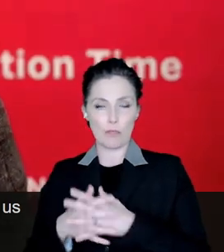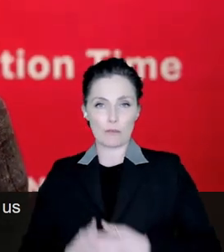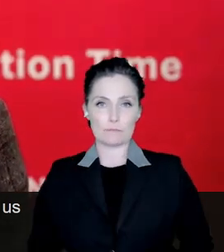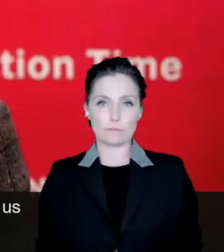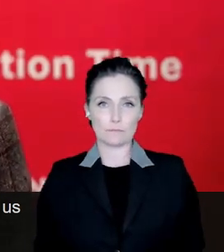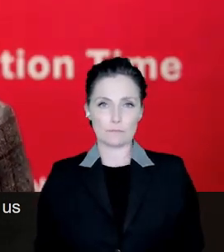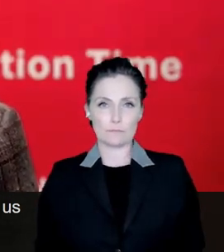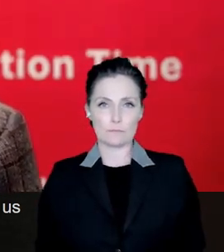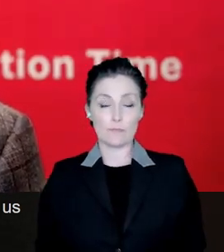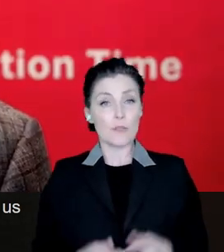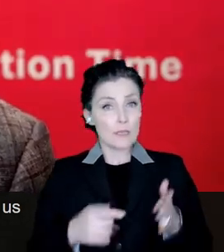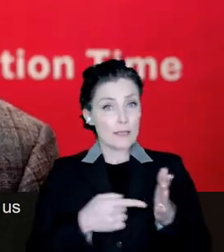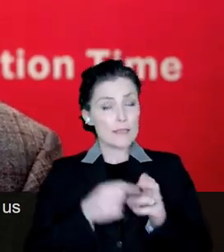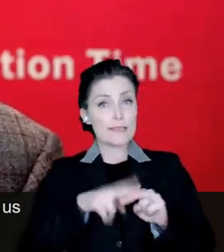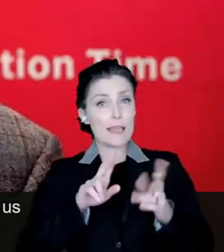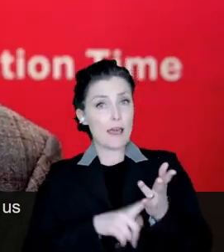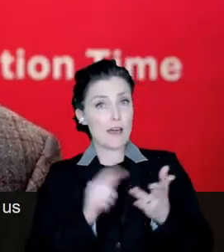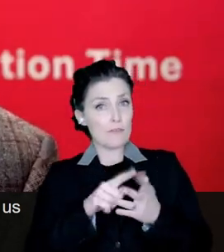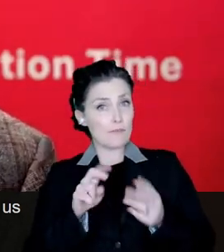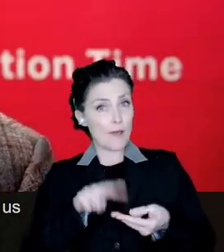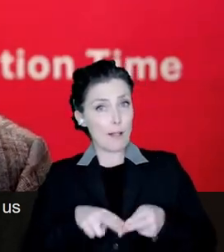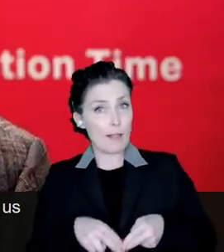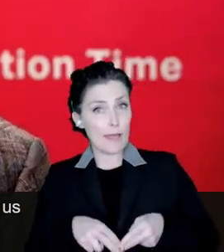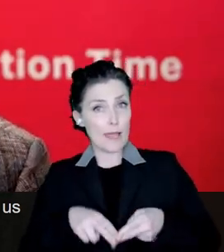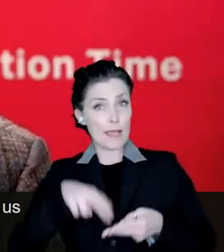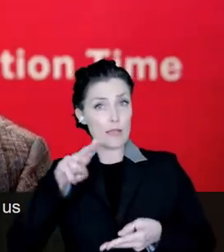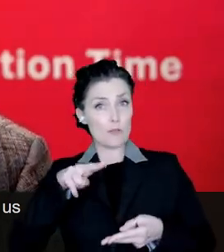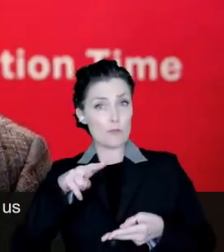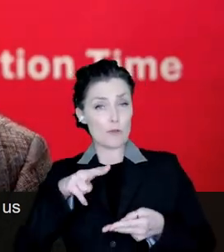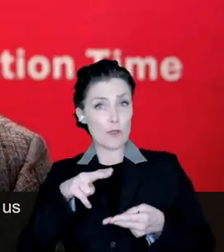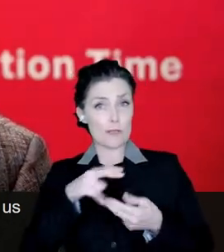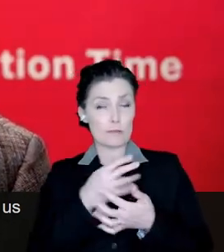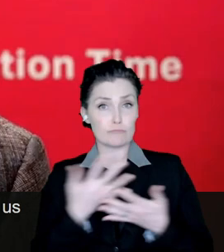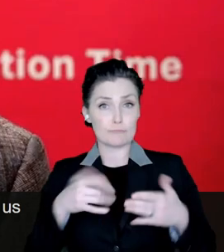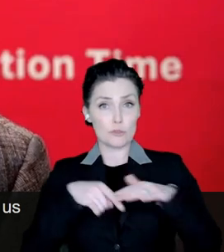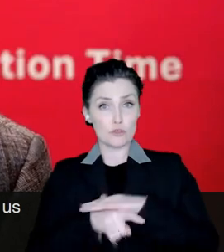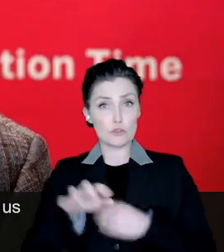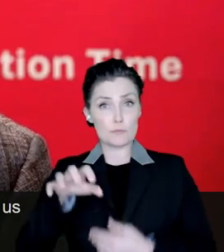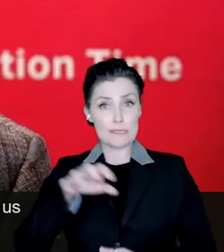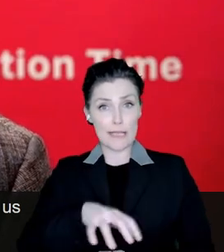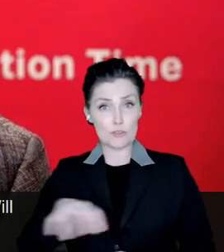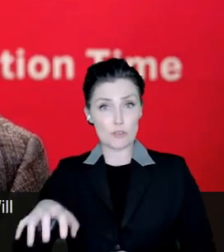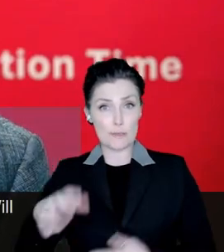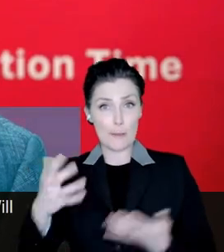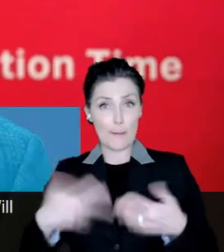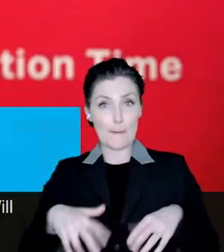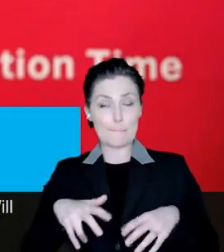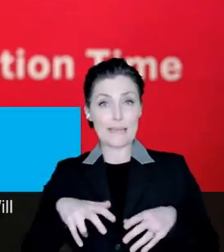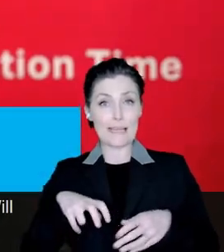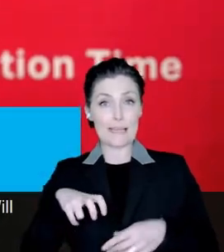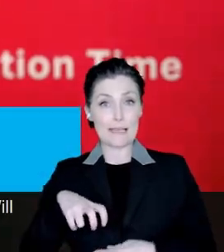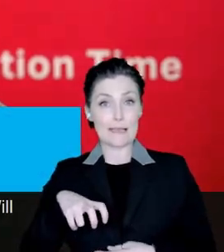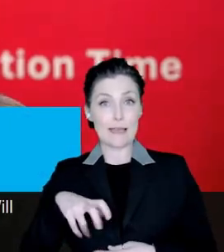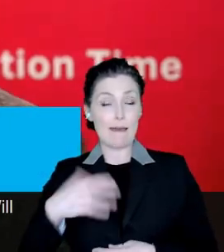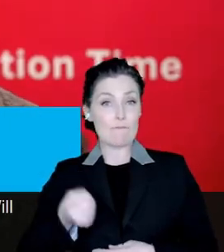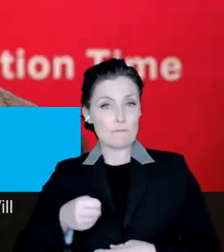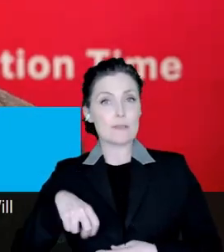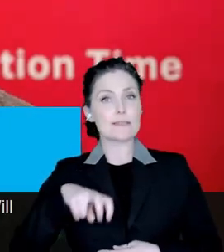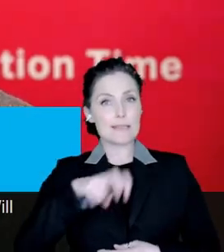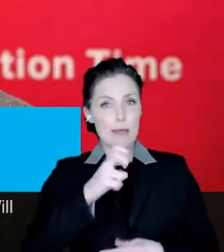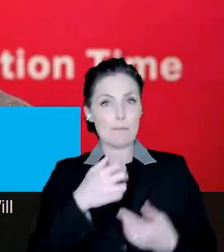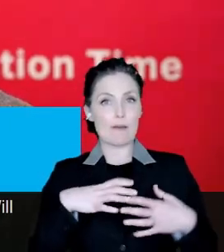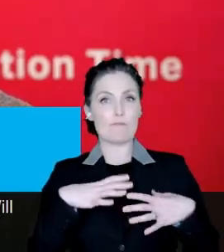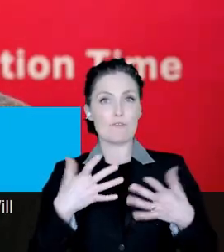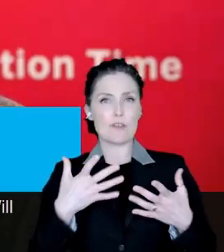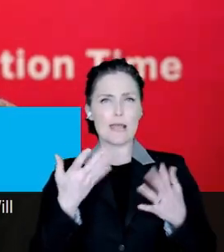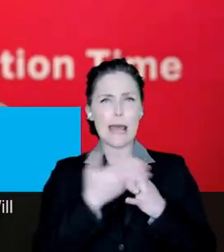Will TfL increase the number of underground stations that have step-free access? Can't see that